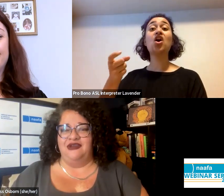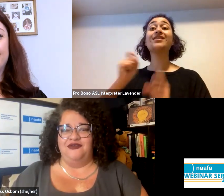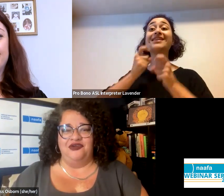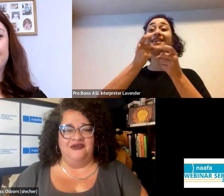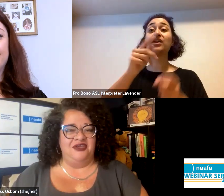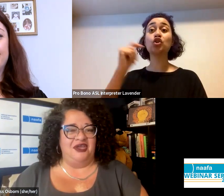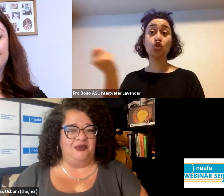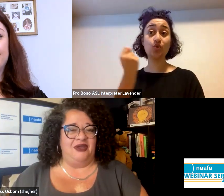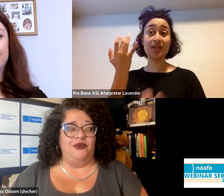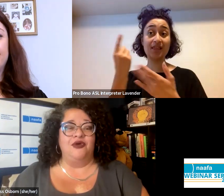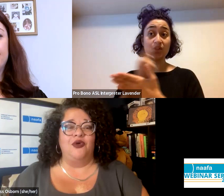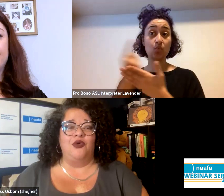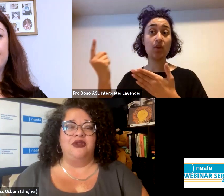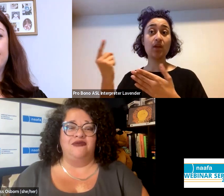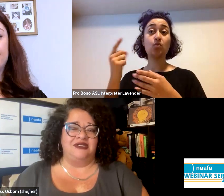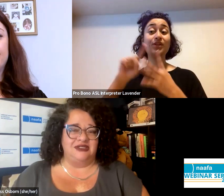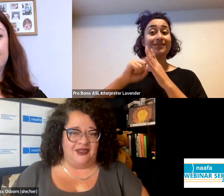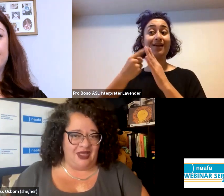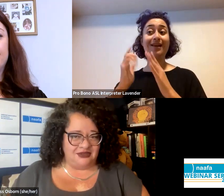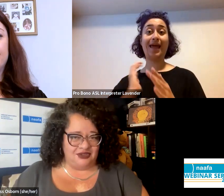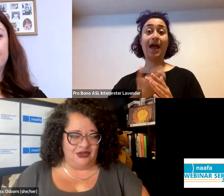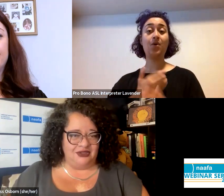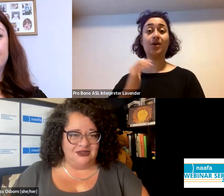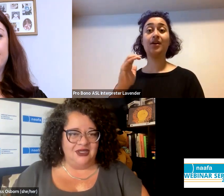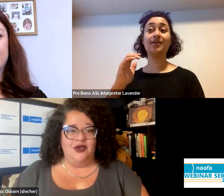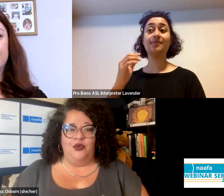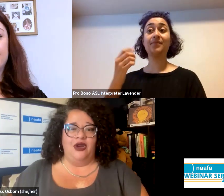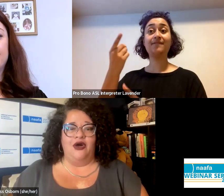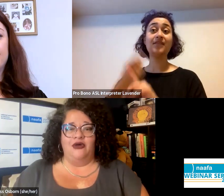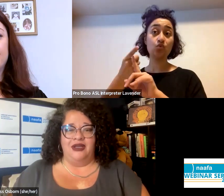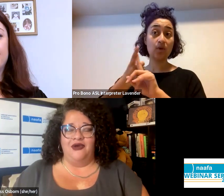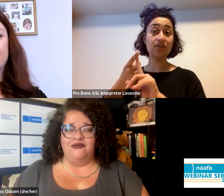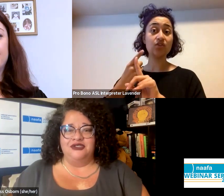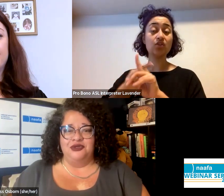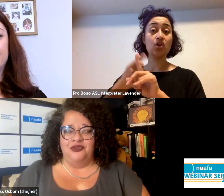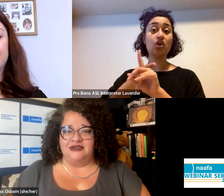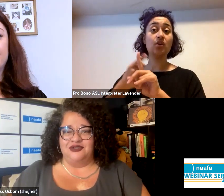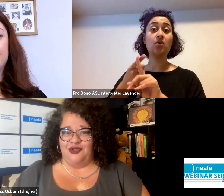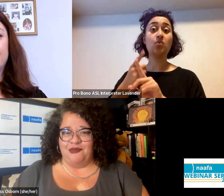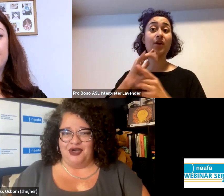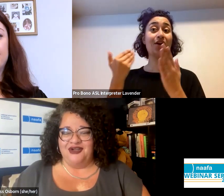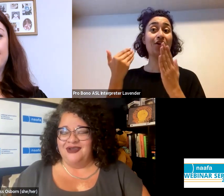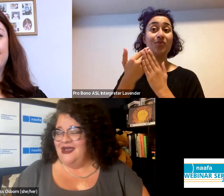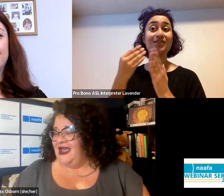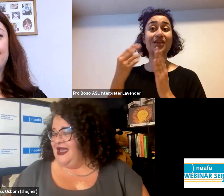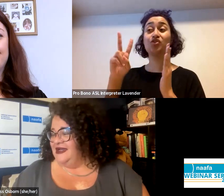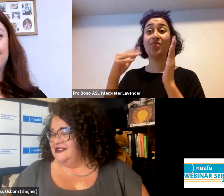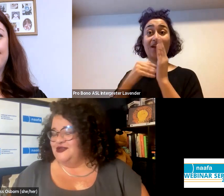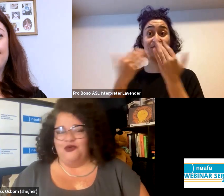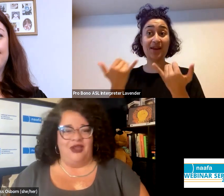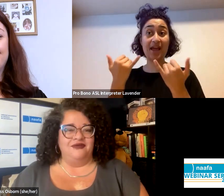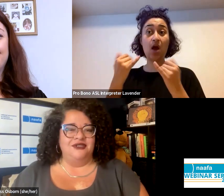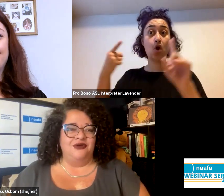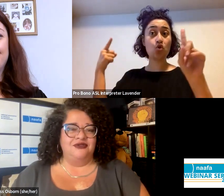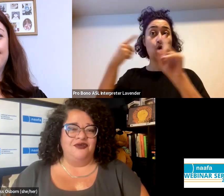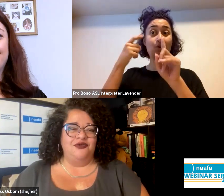our end-of-year giving campaign with a goal of raising $10,000. We are already over the $2,000 mark, and